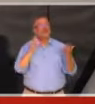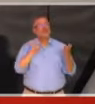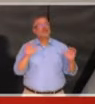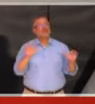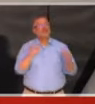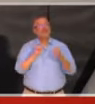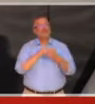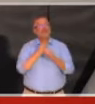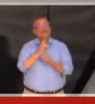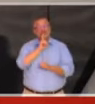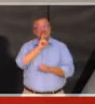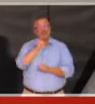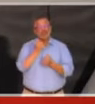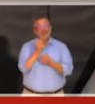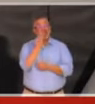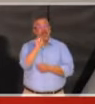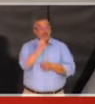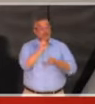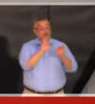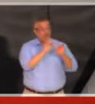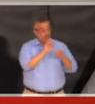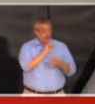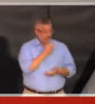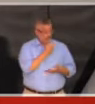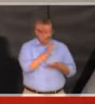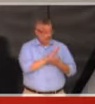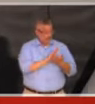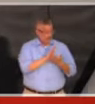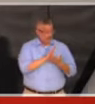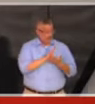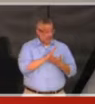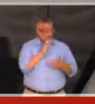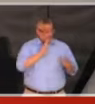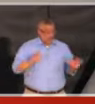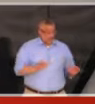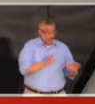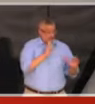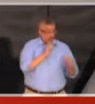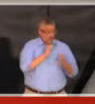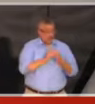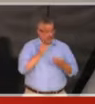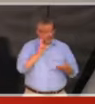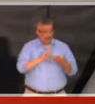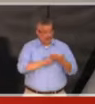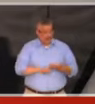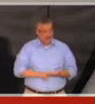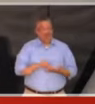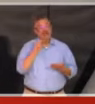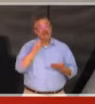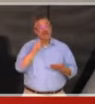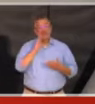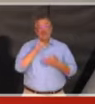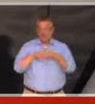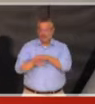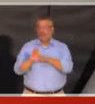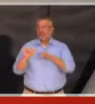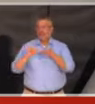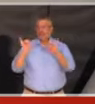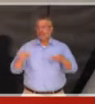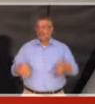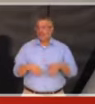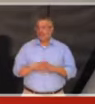What it has to do with is making sure that every high school senior fills out the FAFSA form or the California Dream Act application for financial aid.